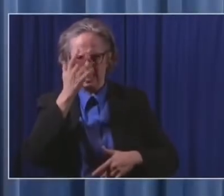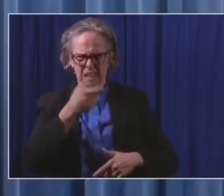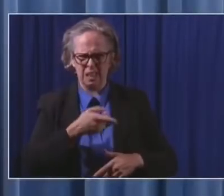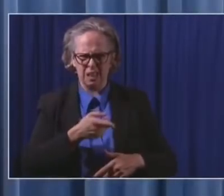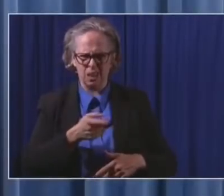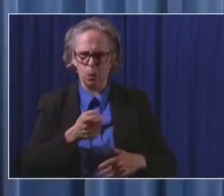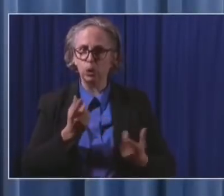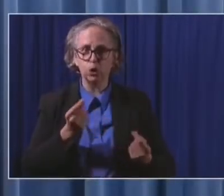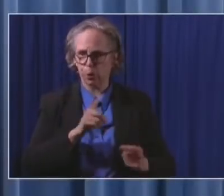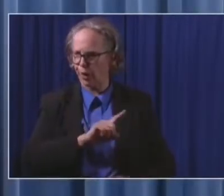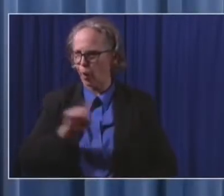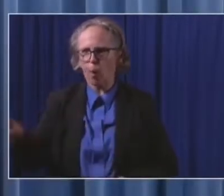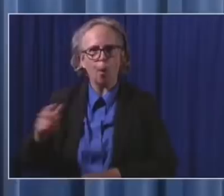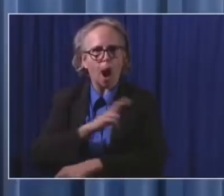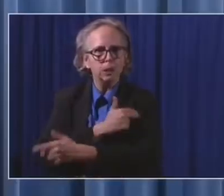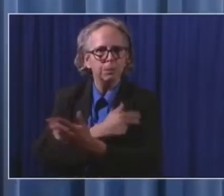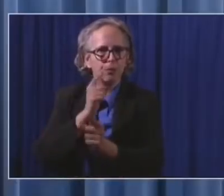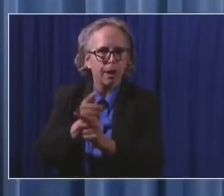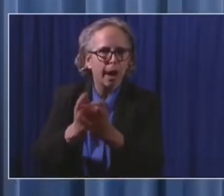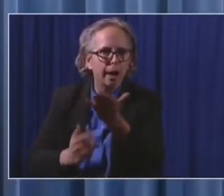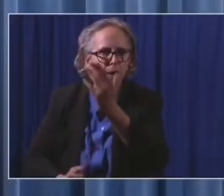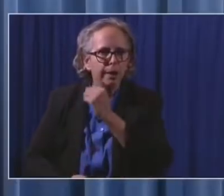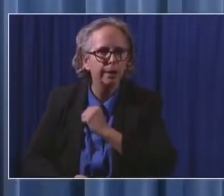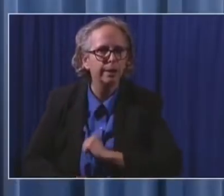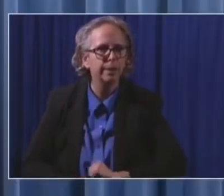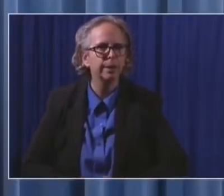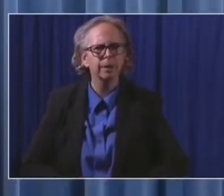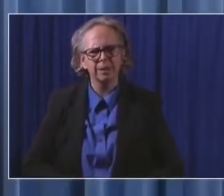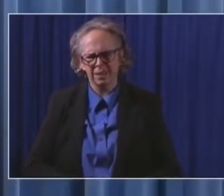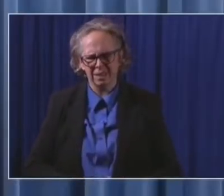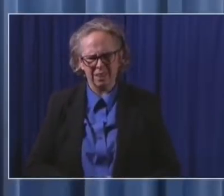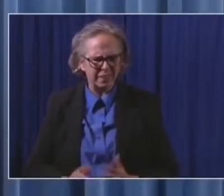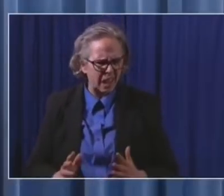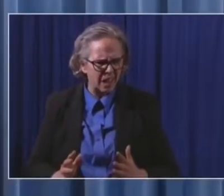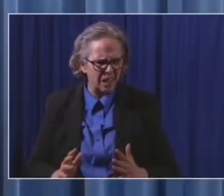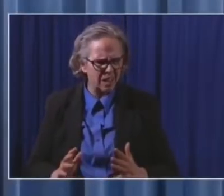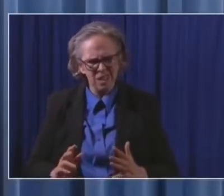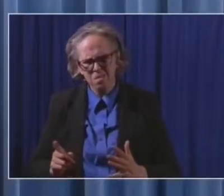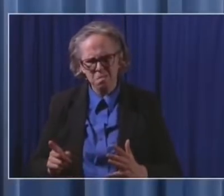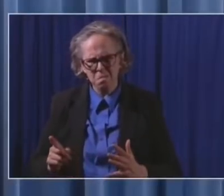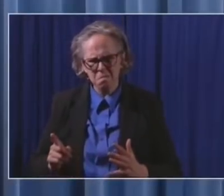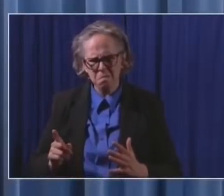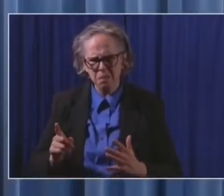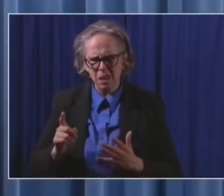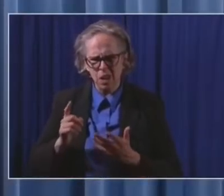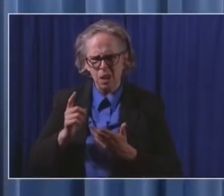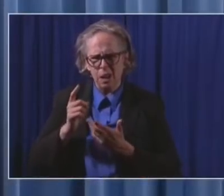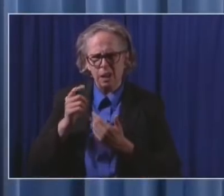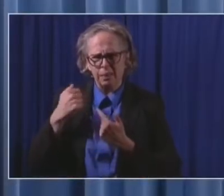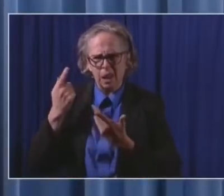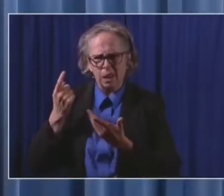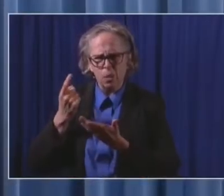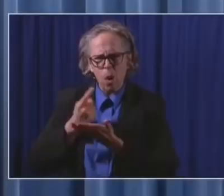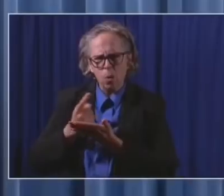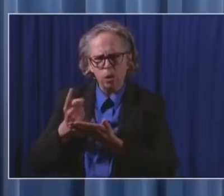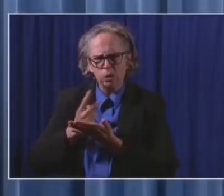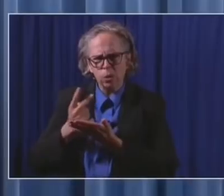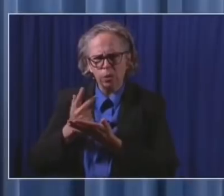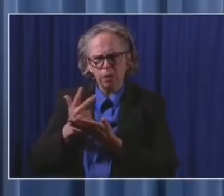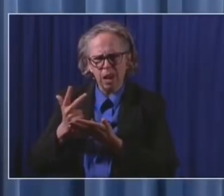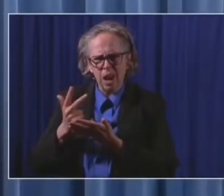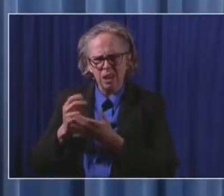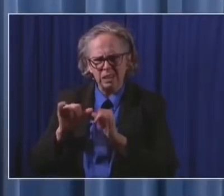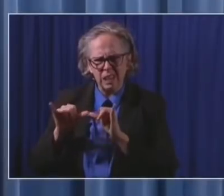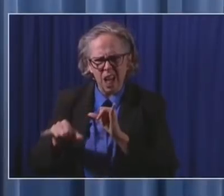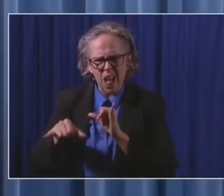yet. Because if someone does get very, very sick, obviously they first have to go to the hospital, and then